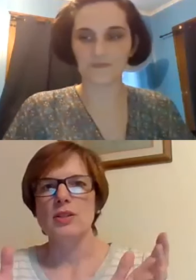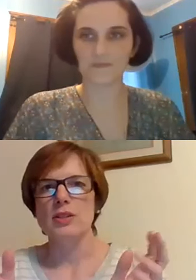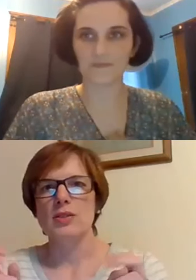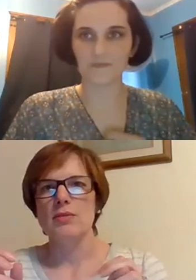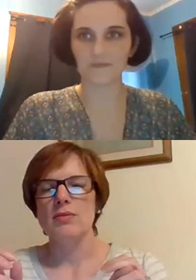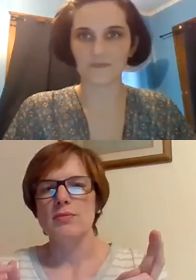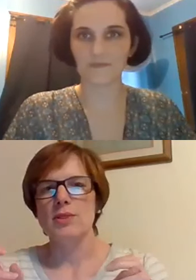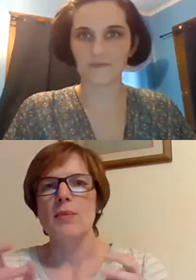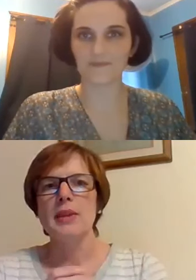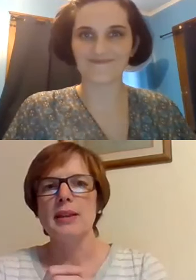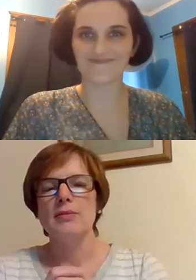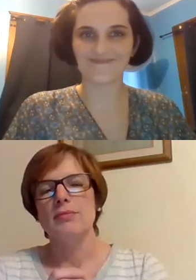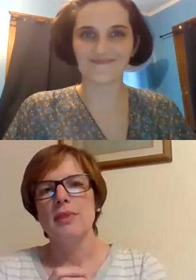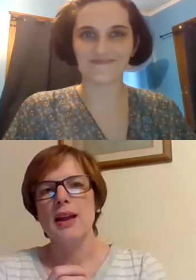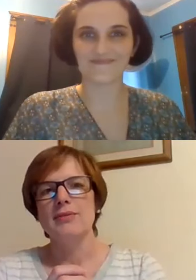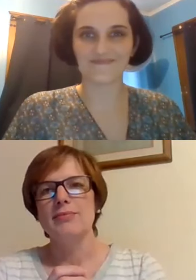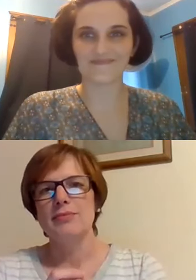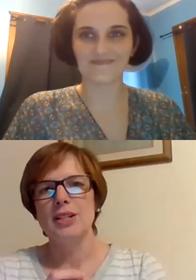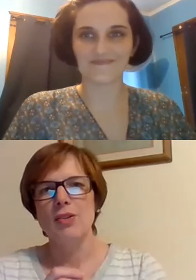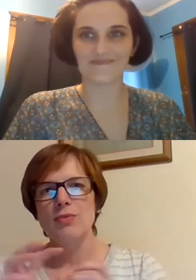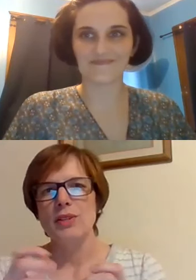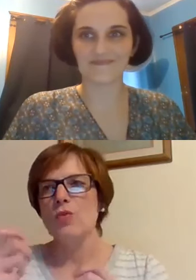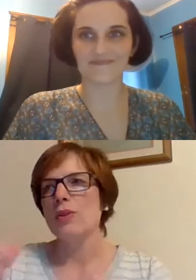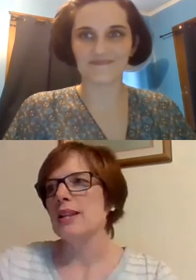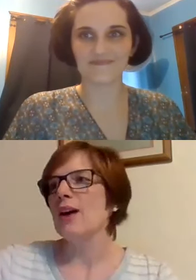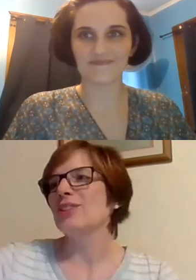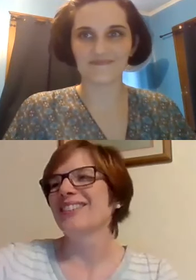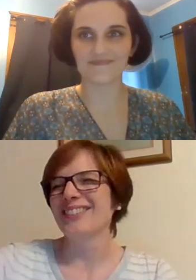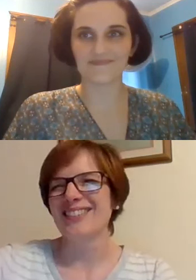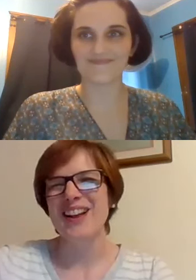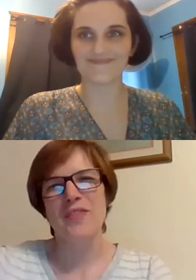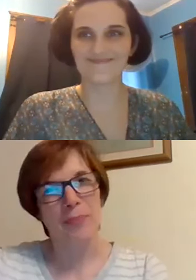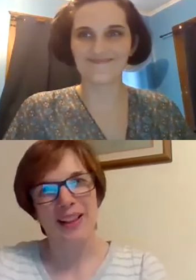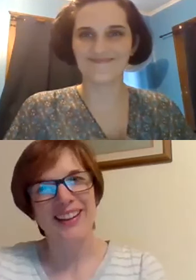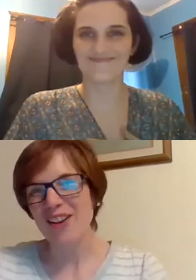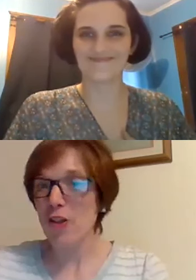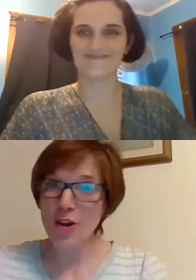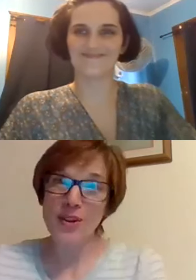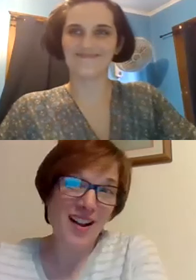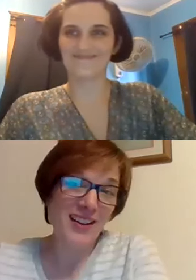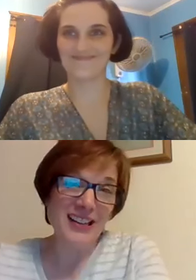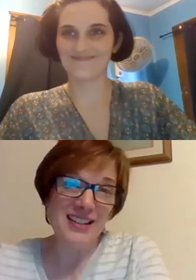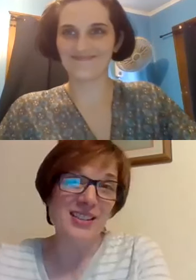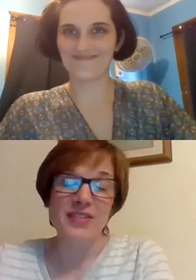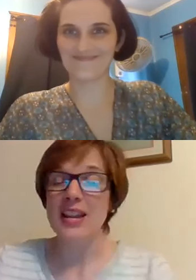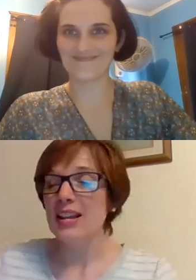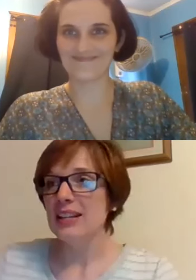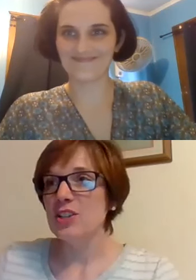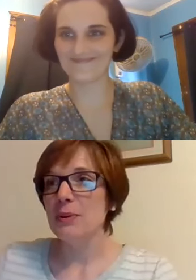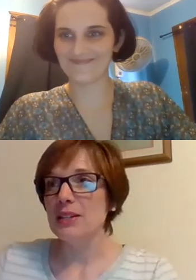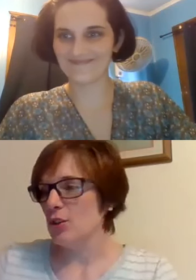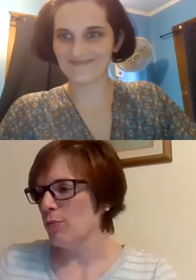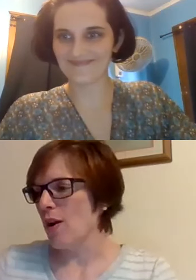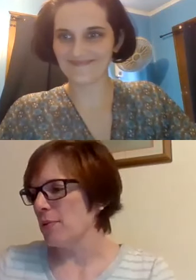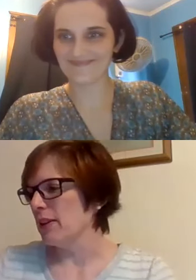not just something that, you know, is squeezed out of the plant, although it kind of is. It needs